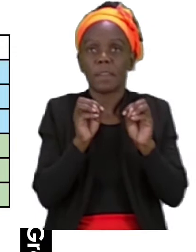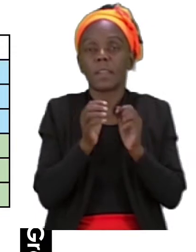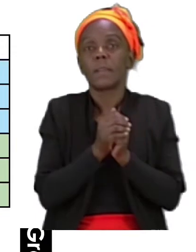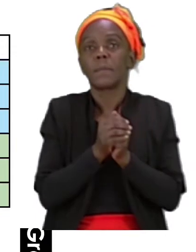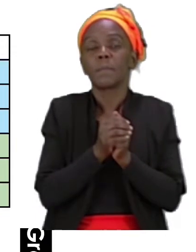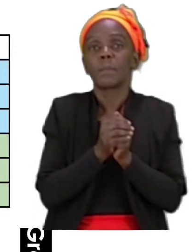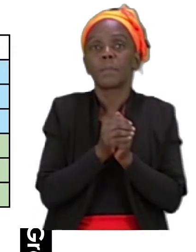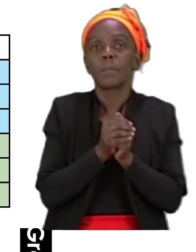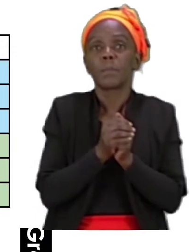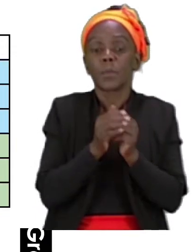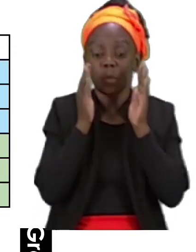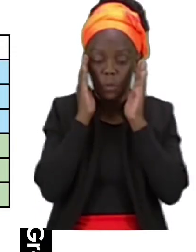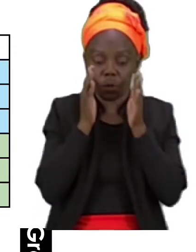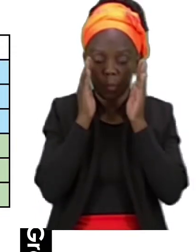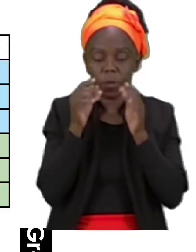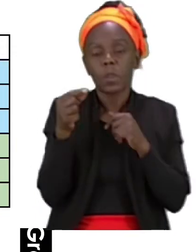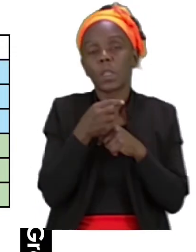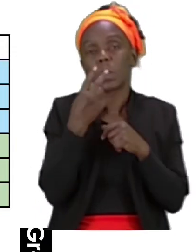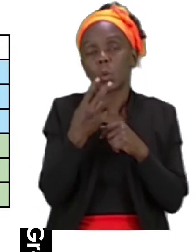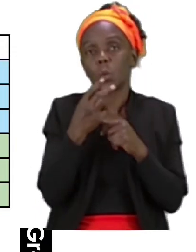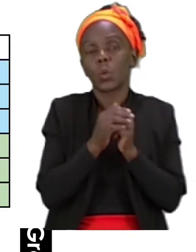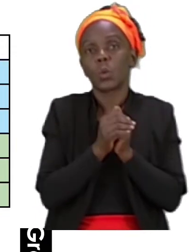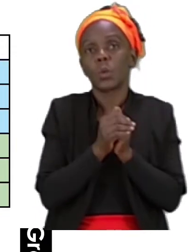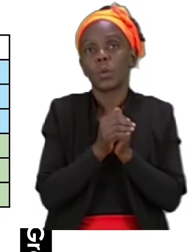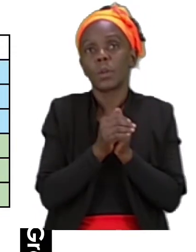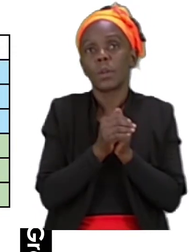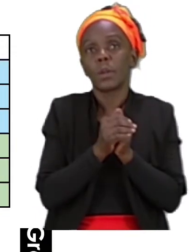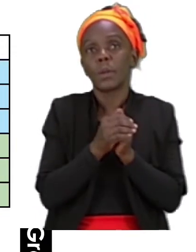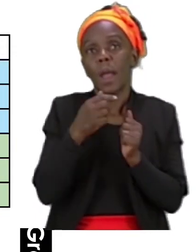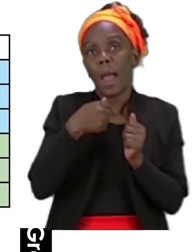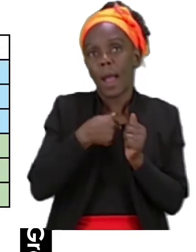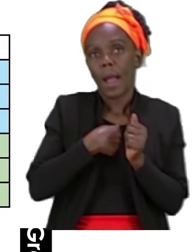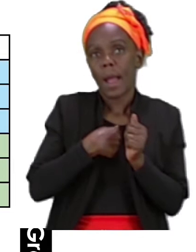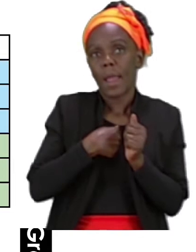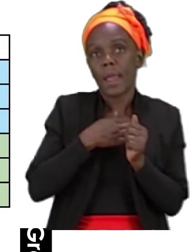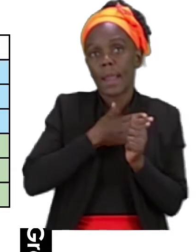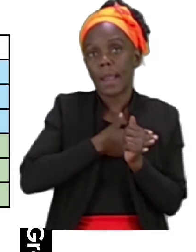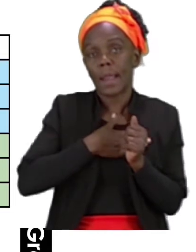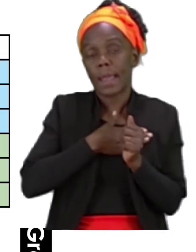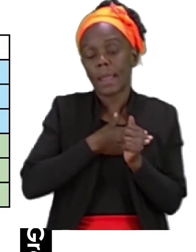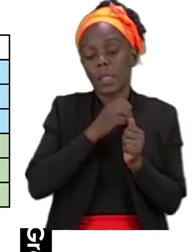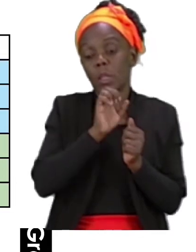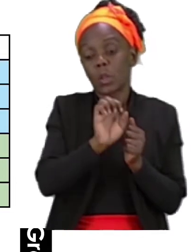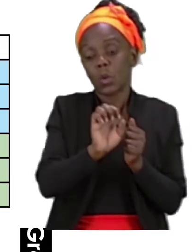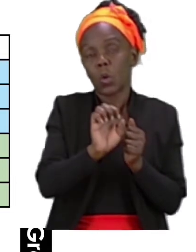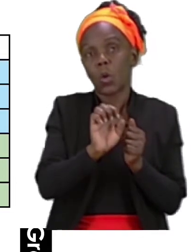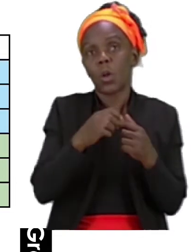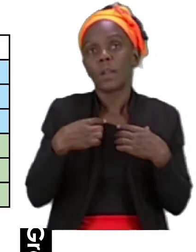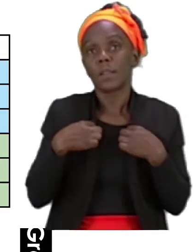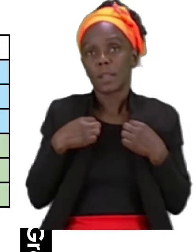2s. I like your dress. Do you like